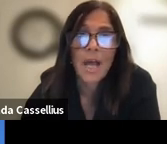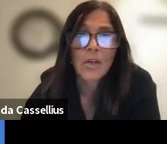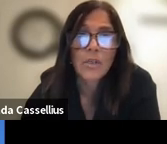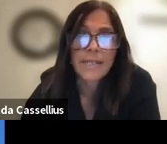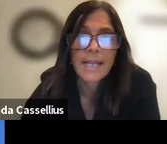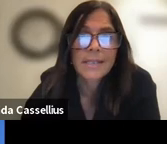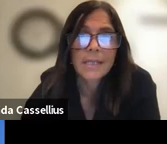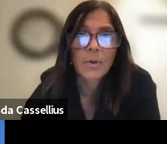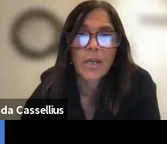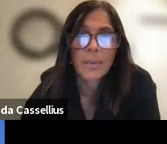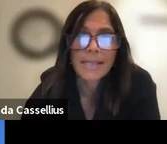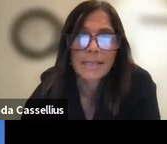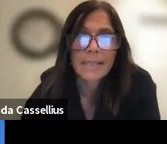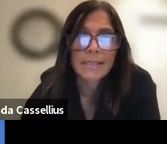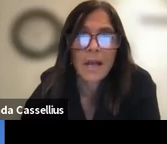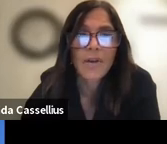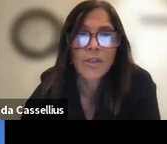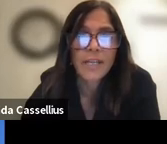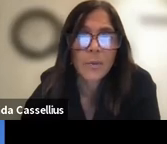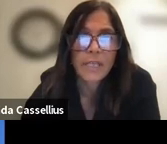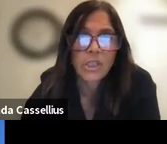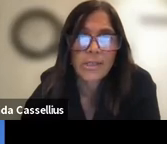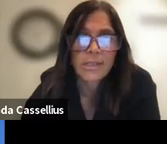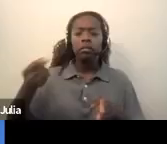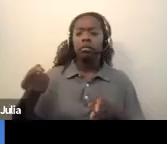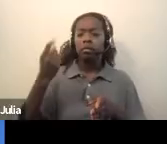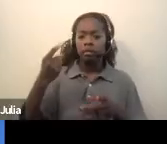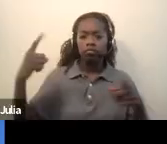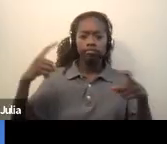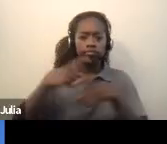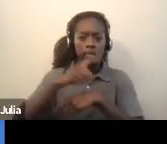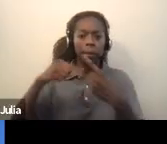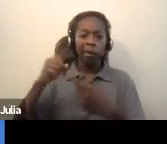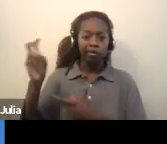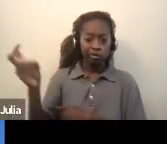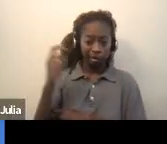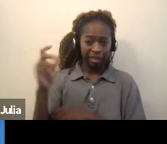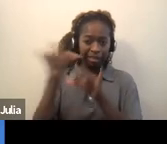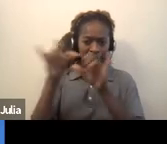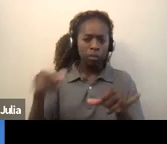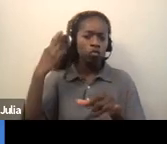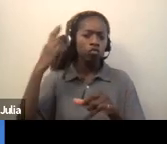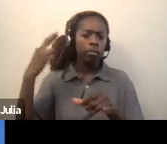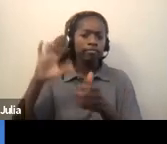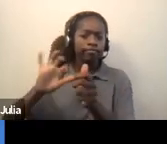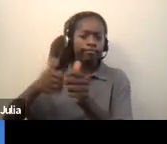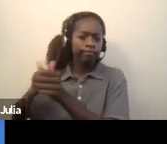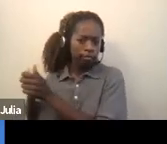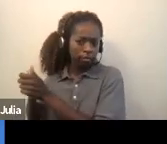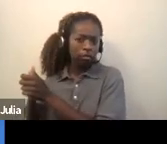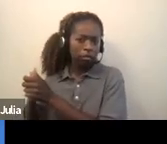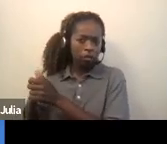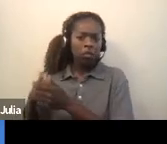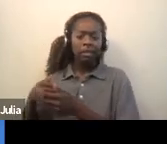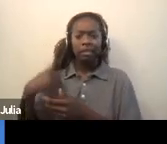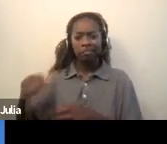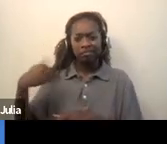public understands the deeper complexities of our transportation system and the reasons behind the yearly snarls of getting kids to